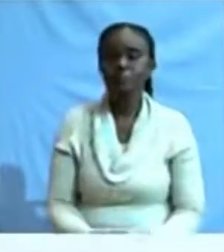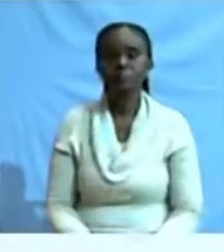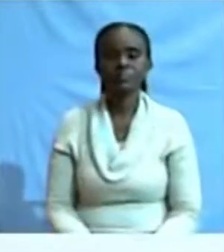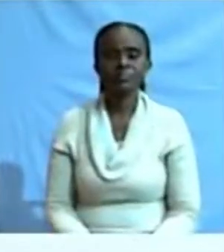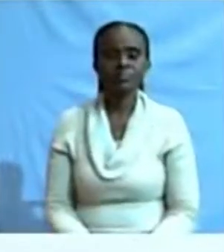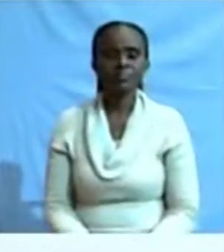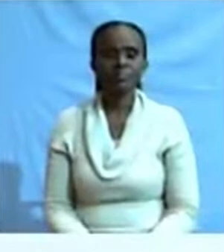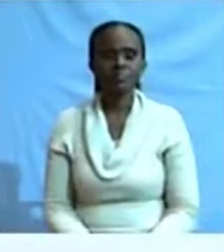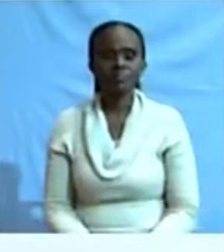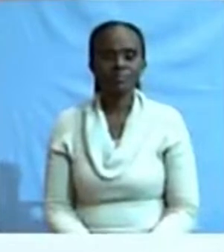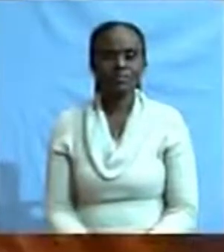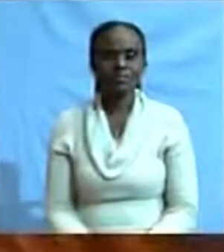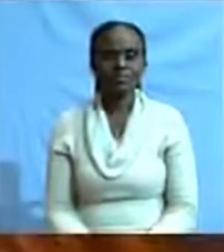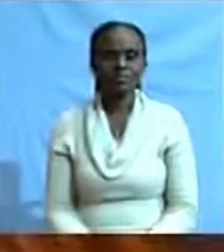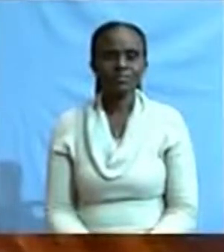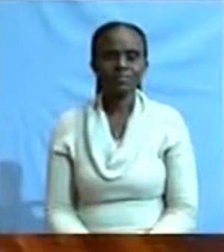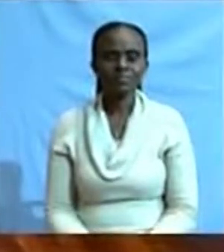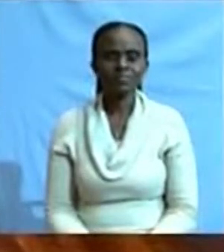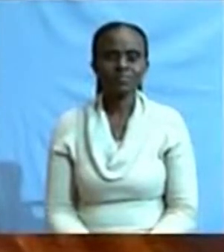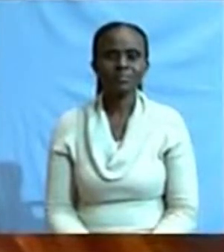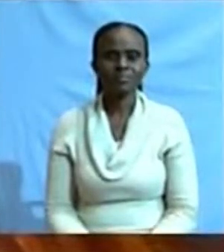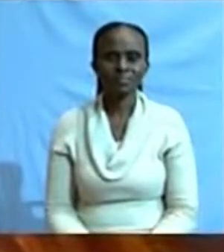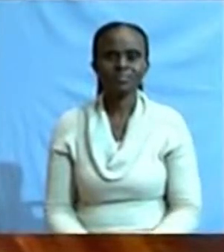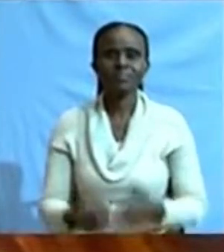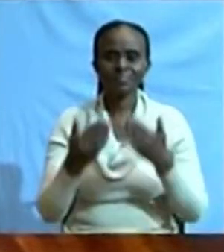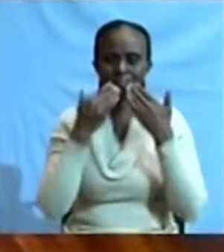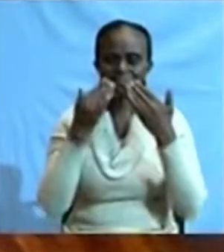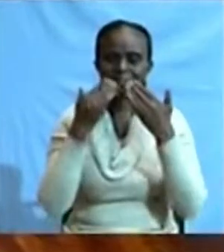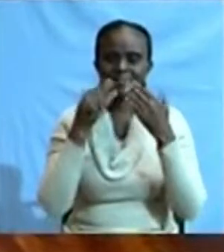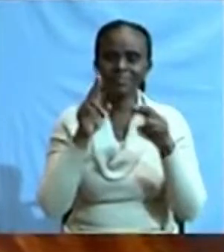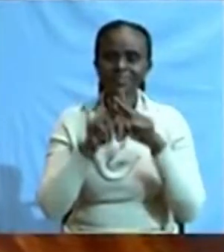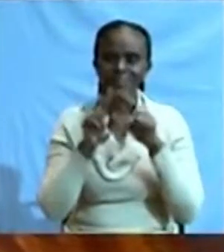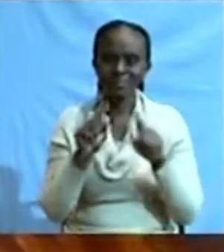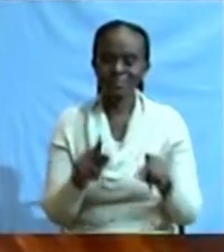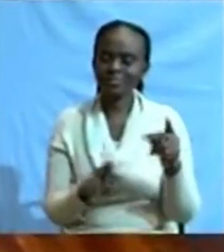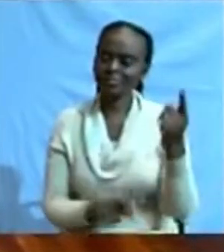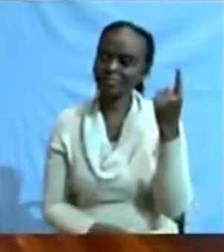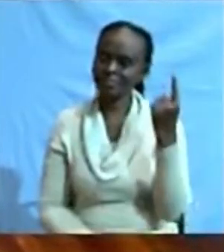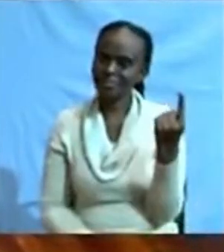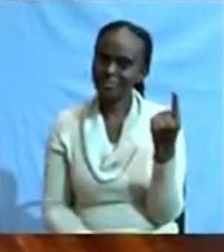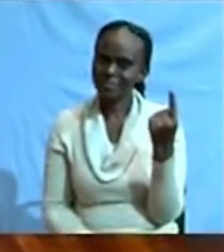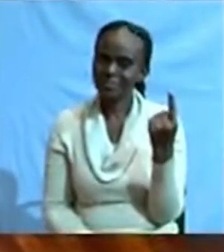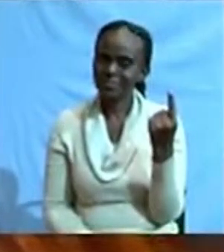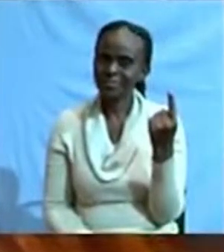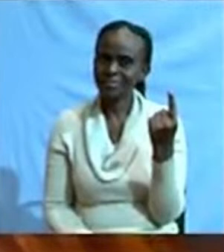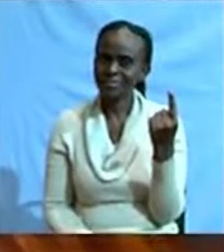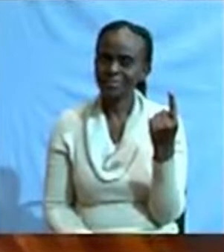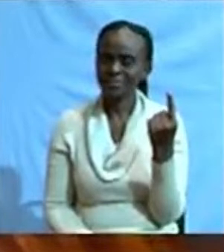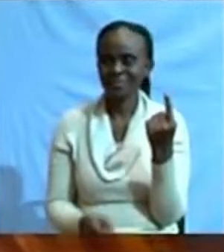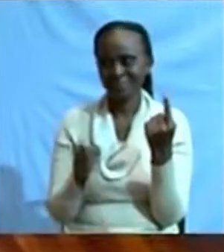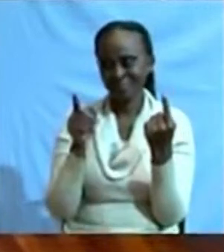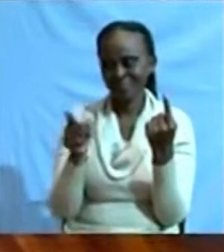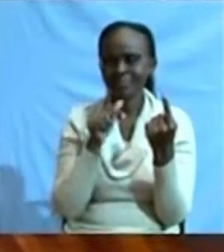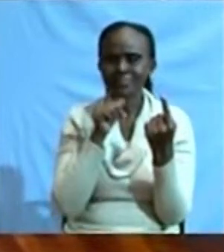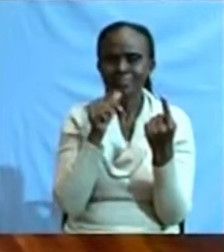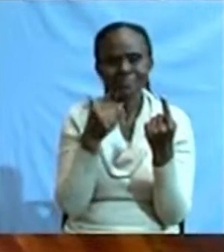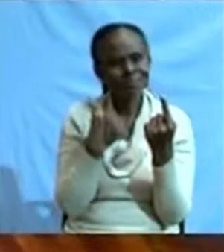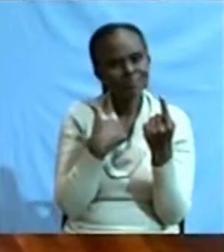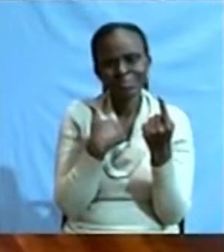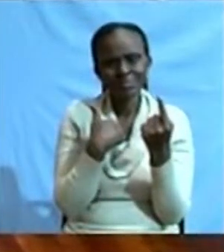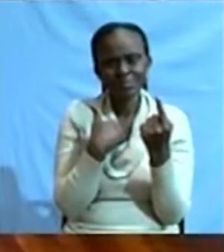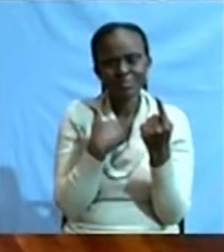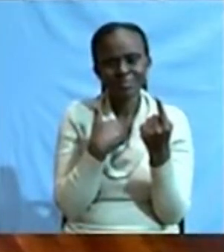Honorable Mitete. Chair, Yeah, thank you Nyambose. so much. One, didn't you have